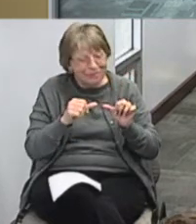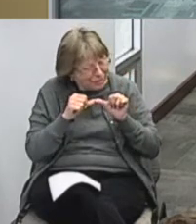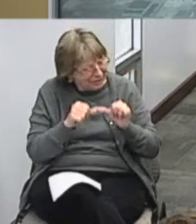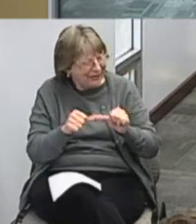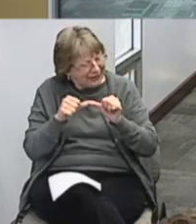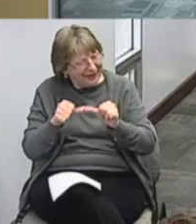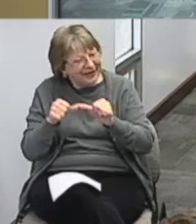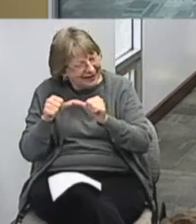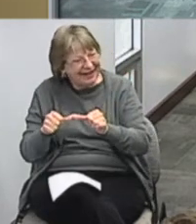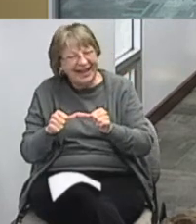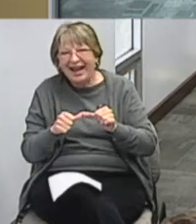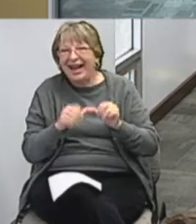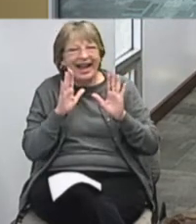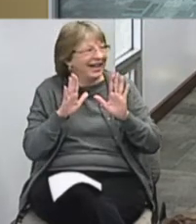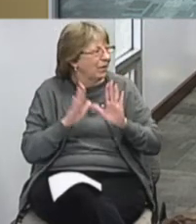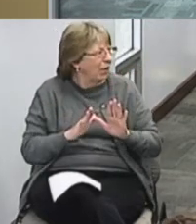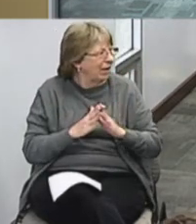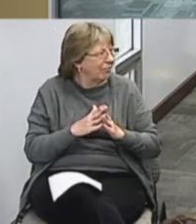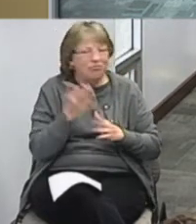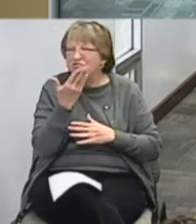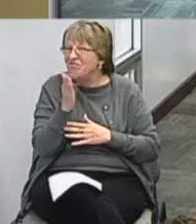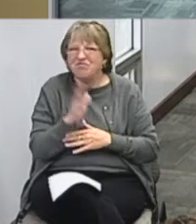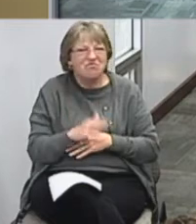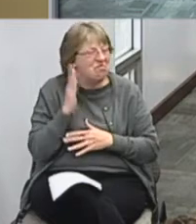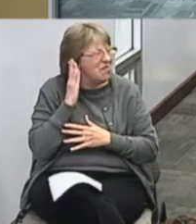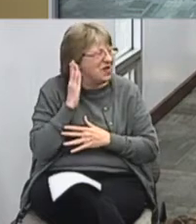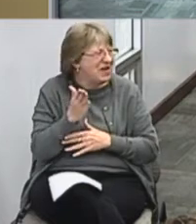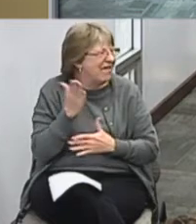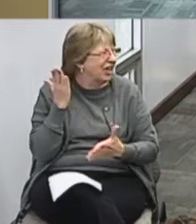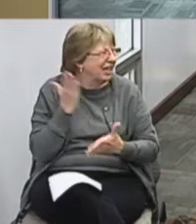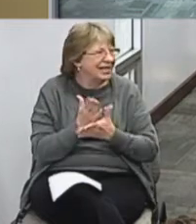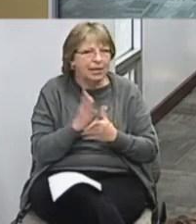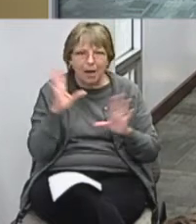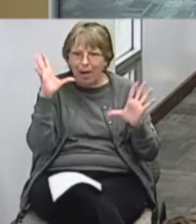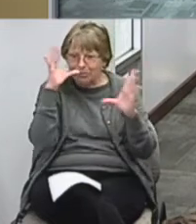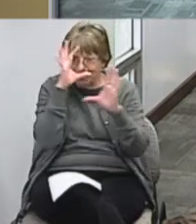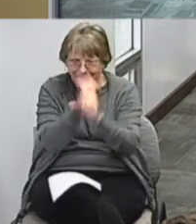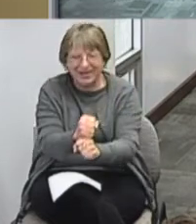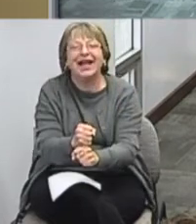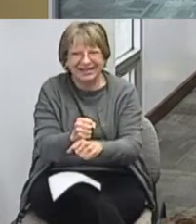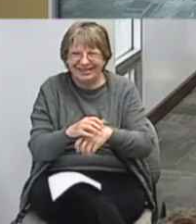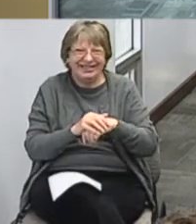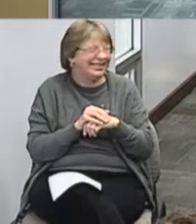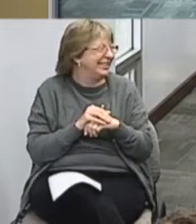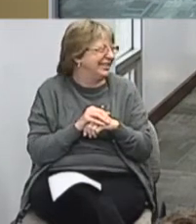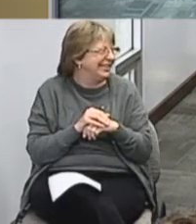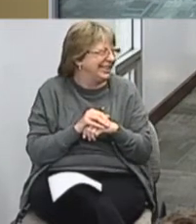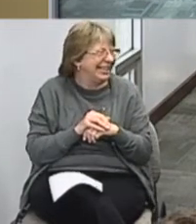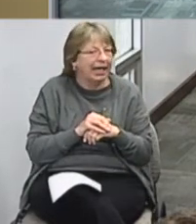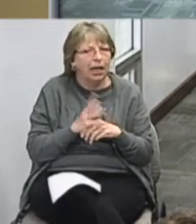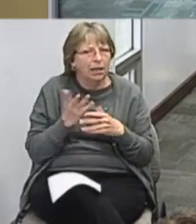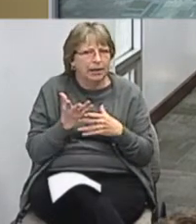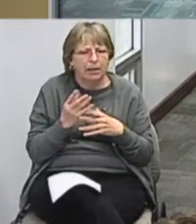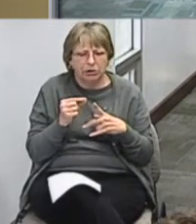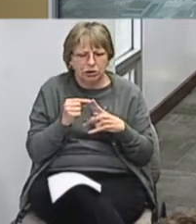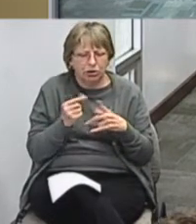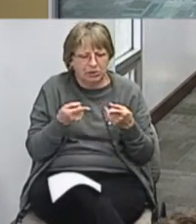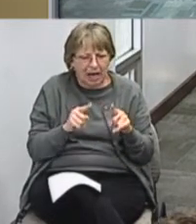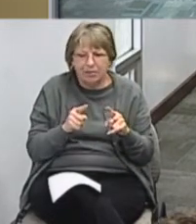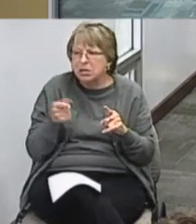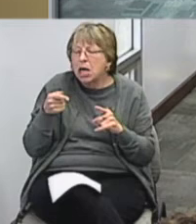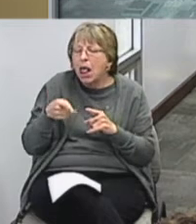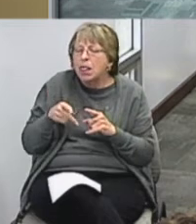So it's terrific, Well, Chris. it's never going to stop. I'm Yeah. kind of obsessed with it. John, a question to you in terms of when the park was